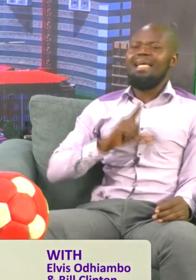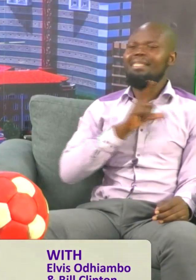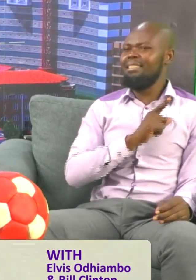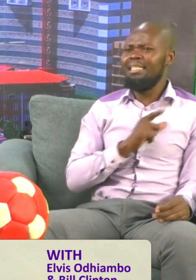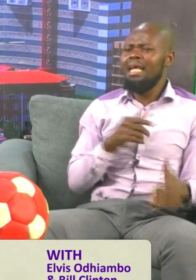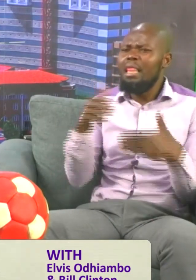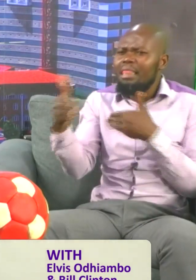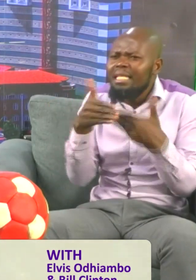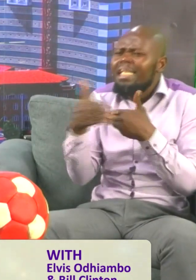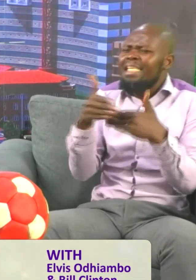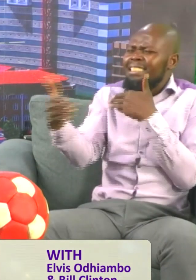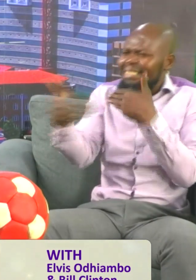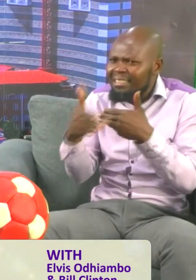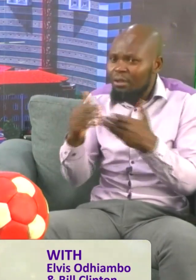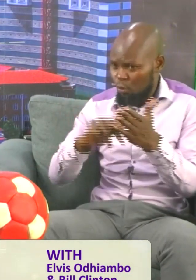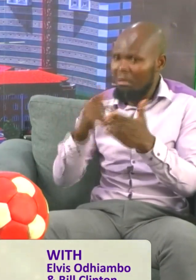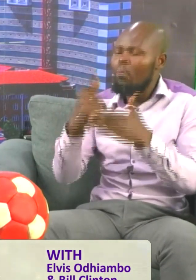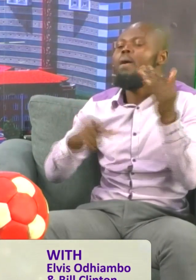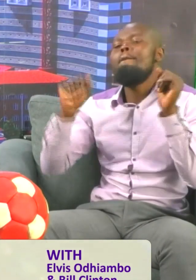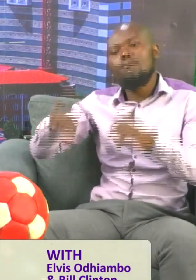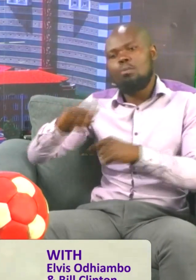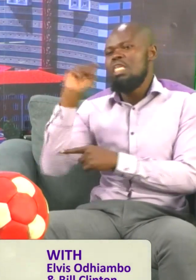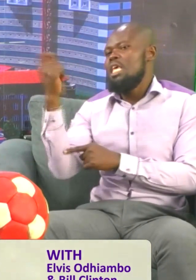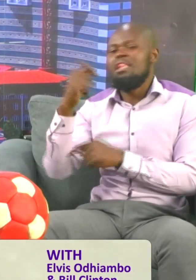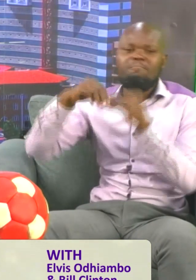yes, and I think that's what I believe